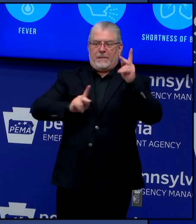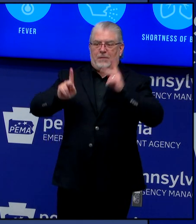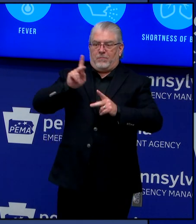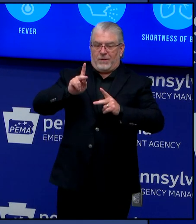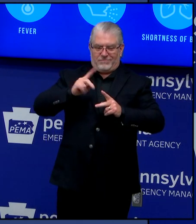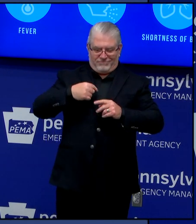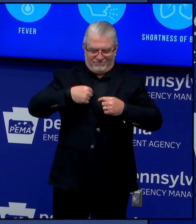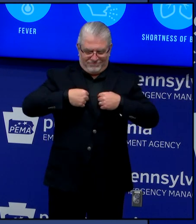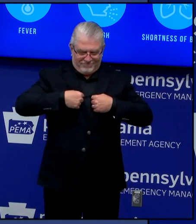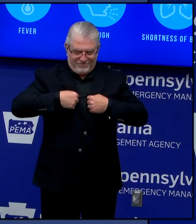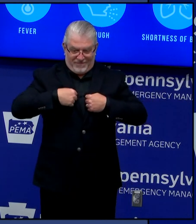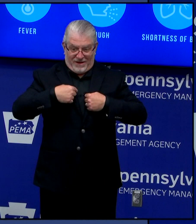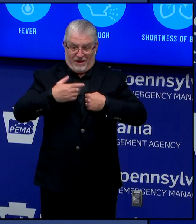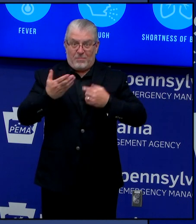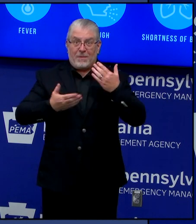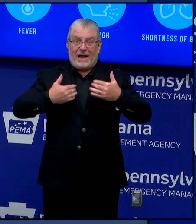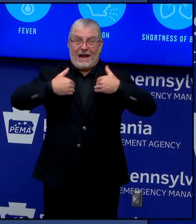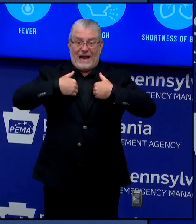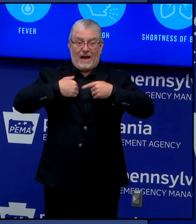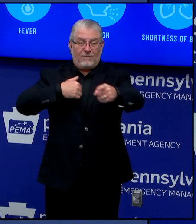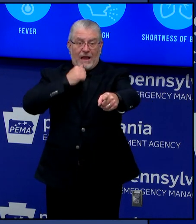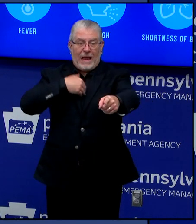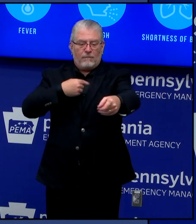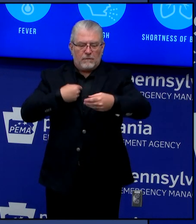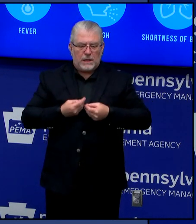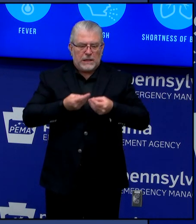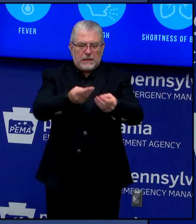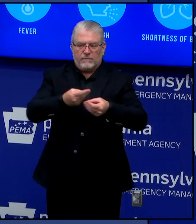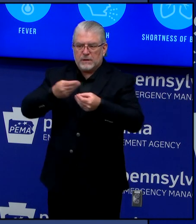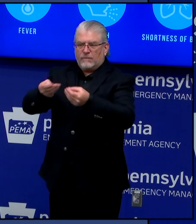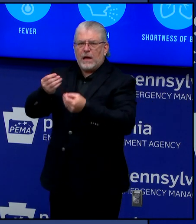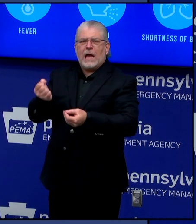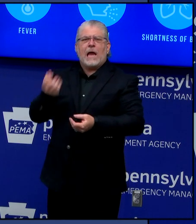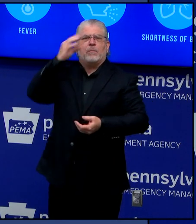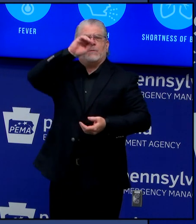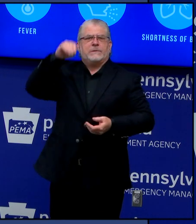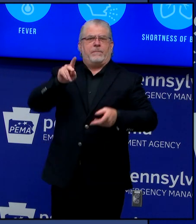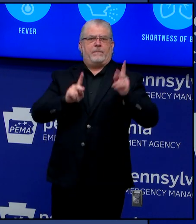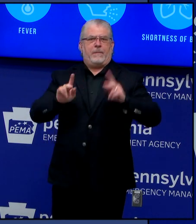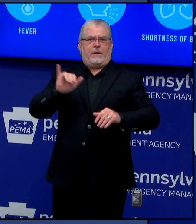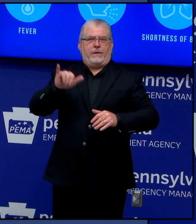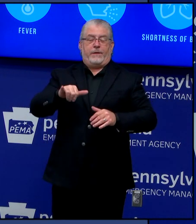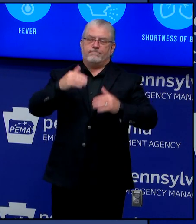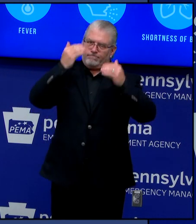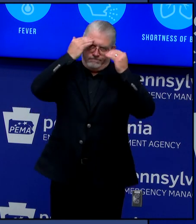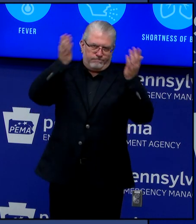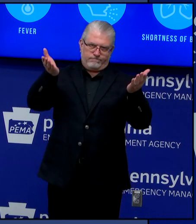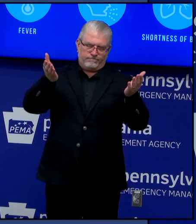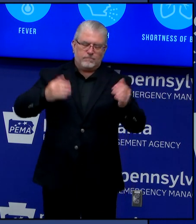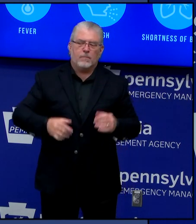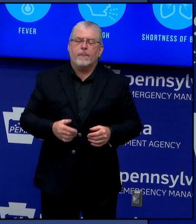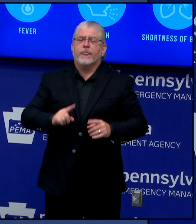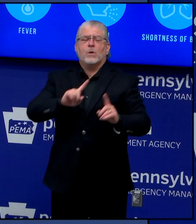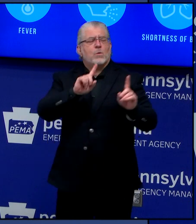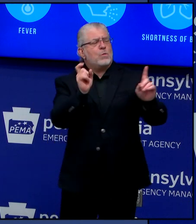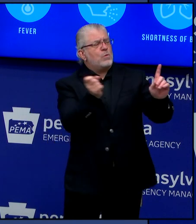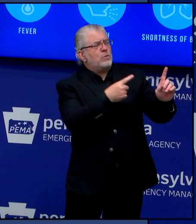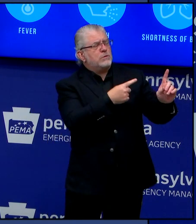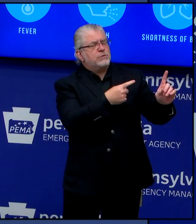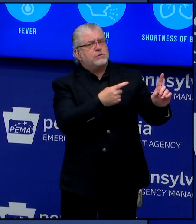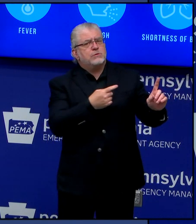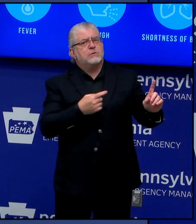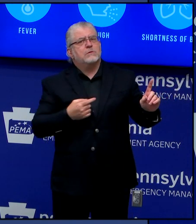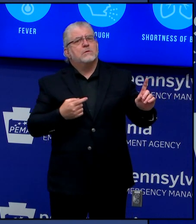ABC 27, we've had viewers ask us the following question, and we're hoping for a clarification. If masks work, why